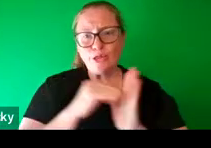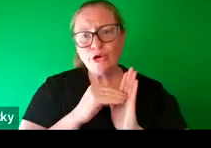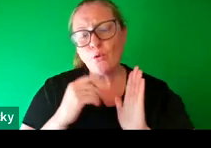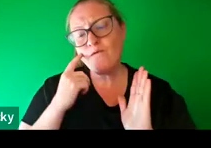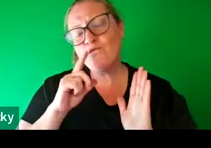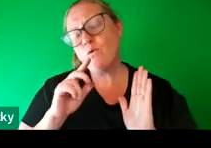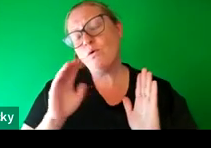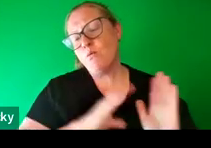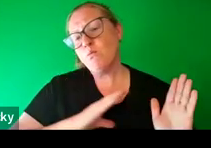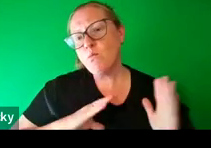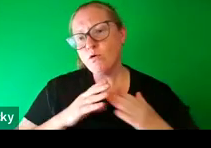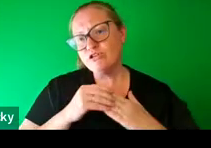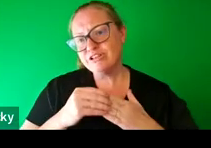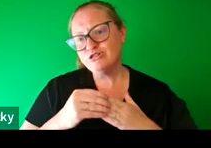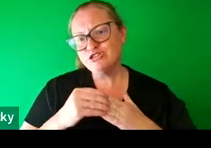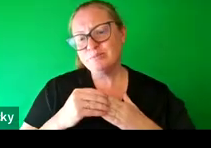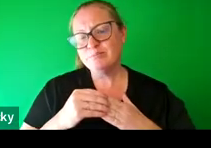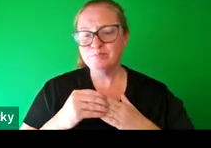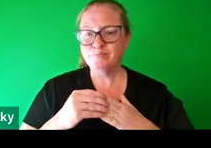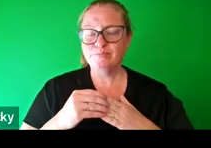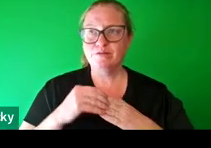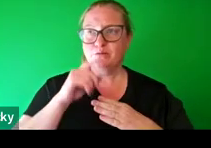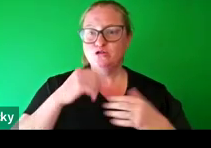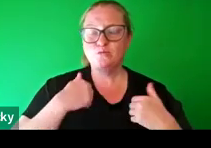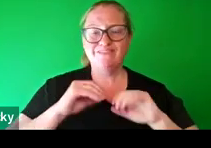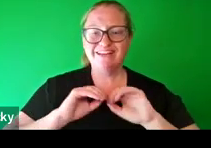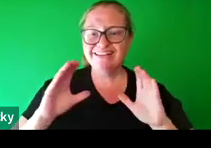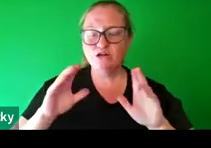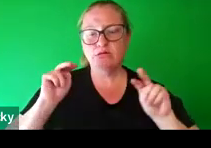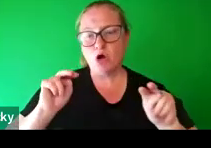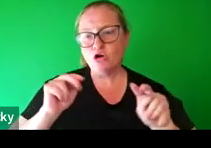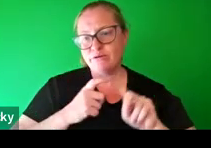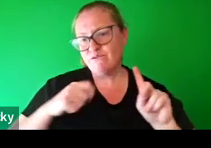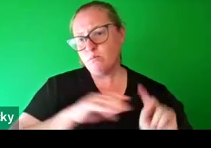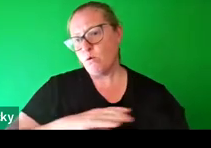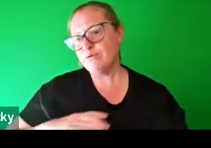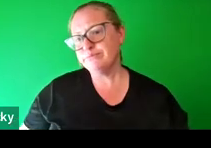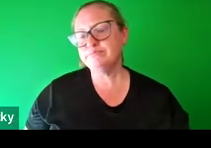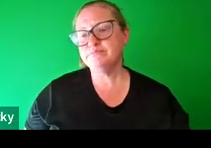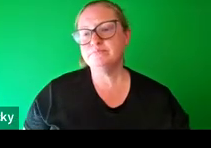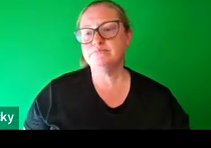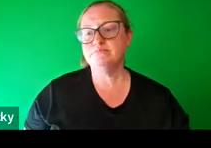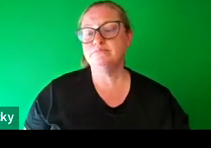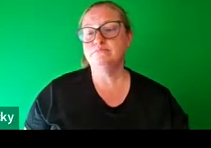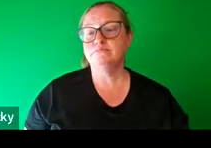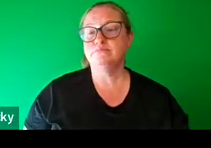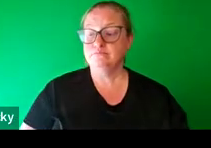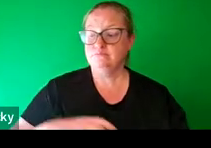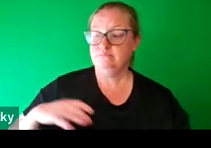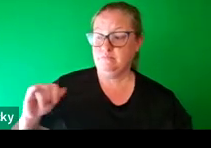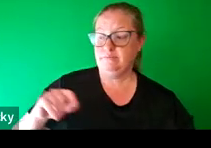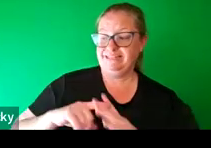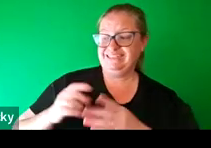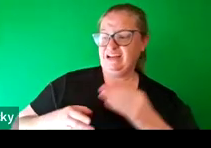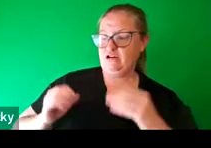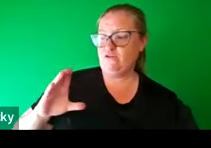board leadership to ensure that there is clear monitoring from the board. And that begins at the end of October.